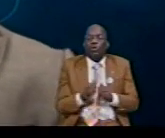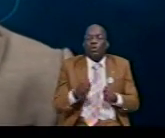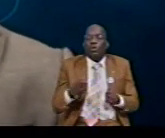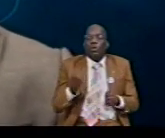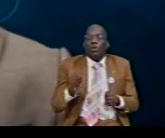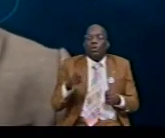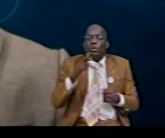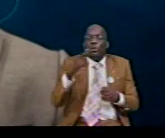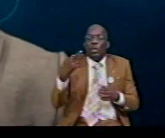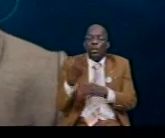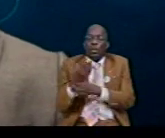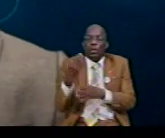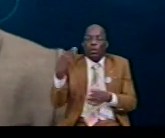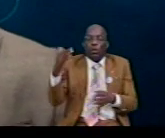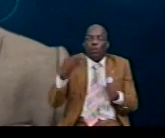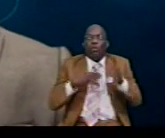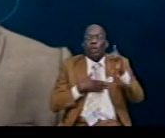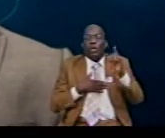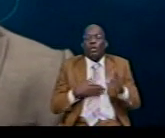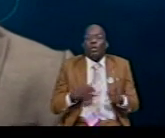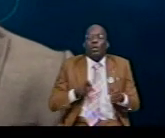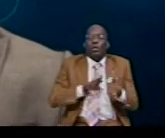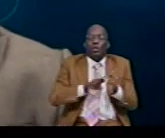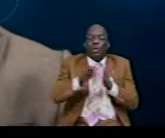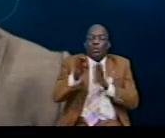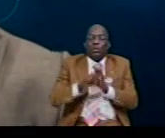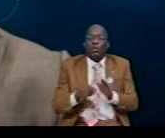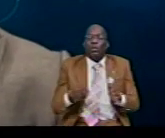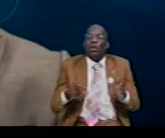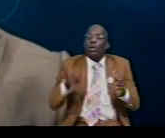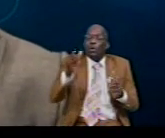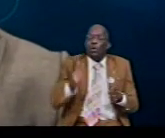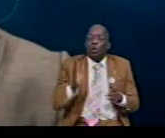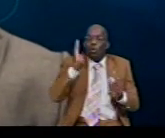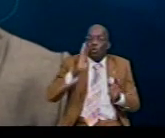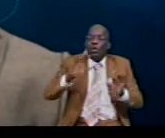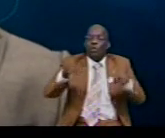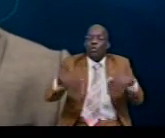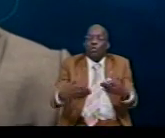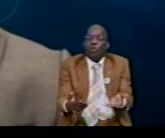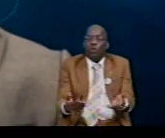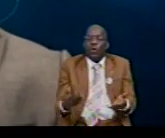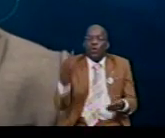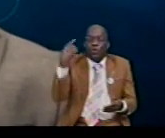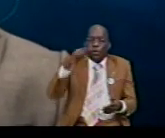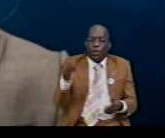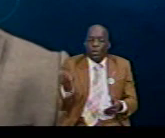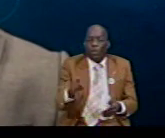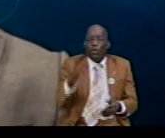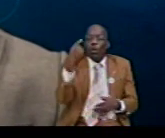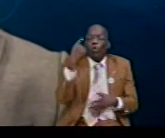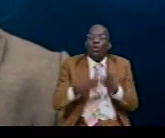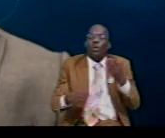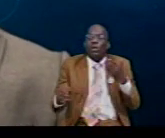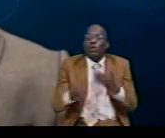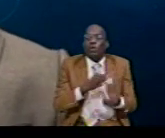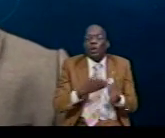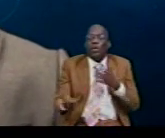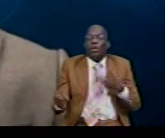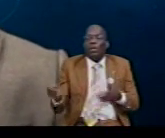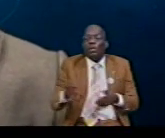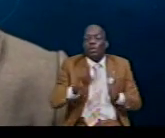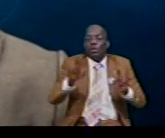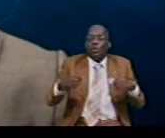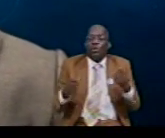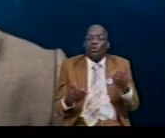divine help. God will provide for them. Wherever the pains they are passing through, or wherever what they are going through now, that